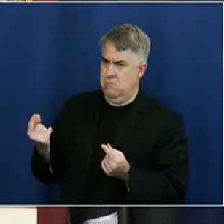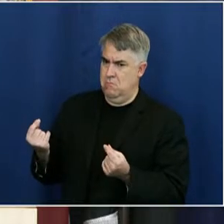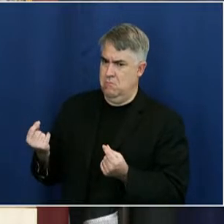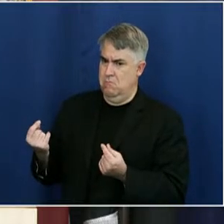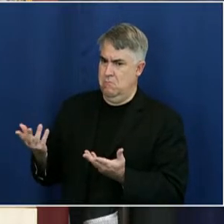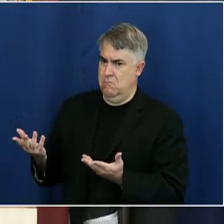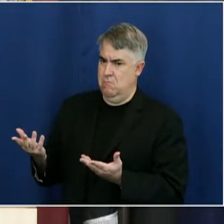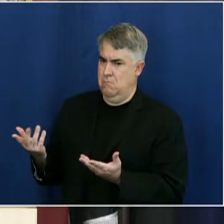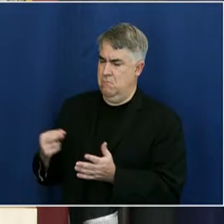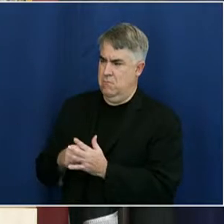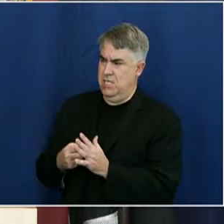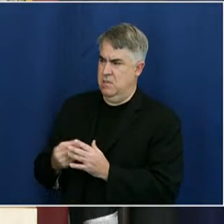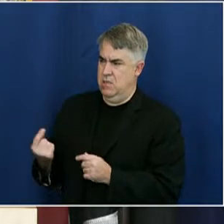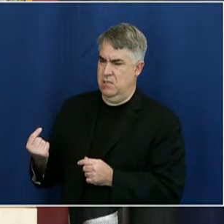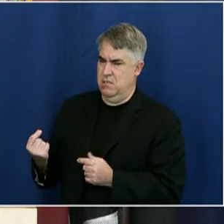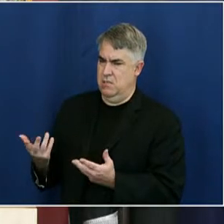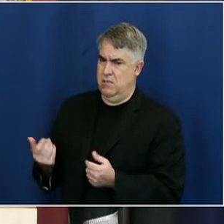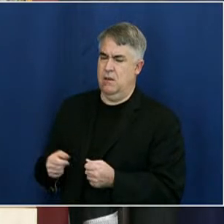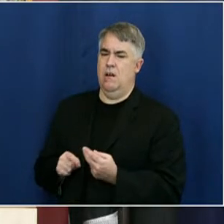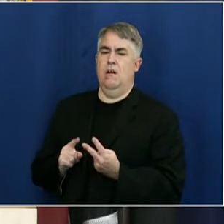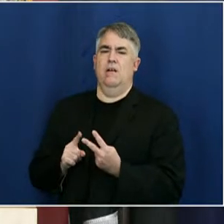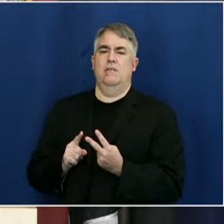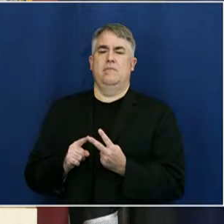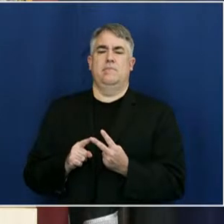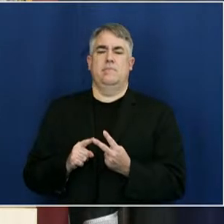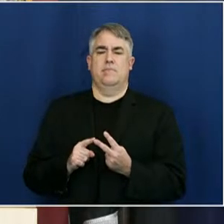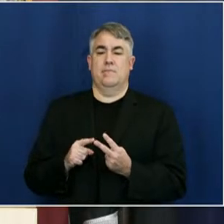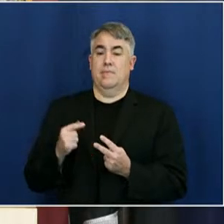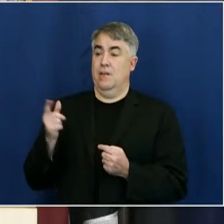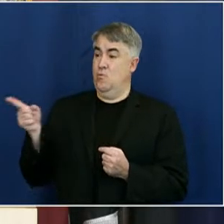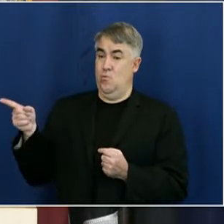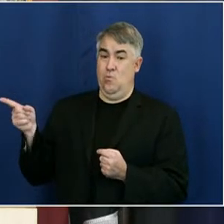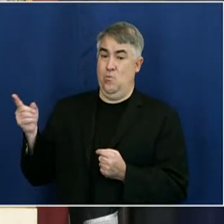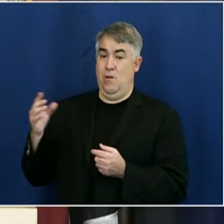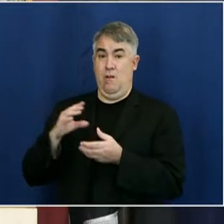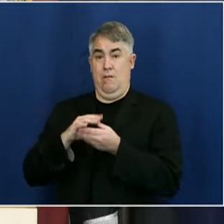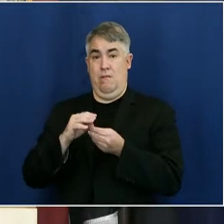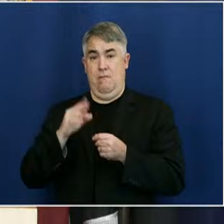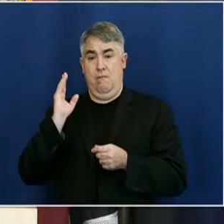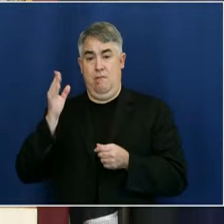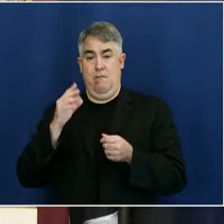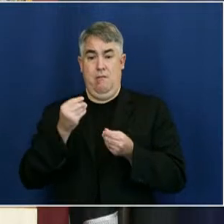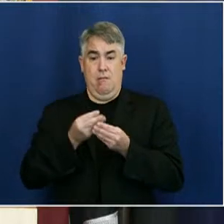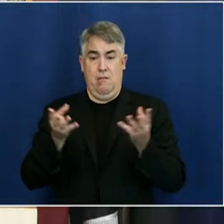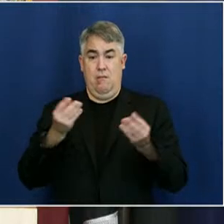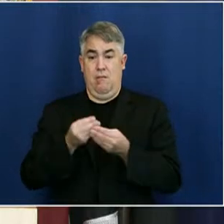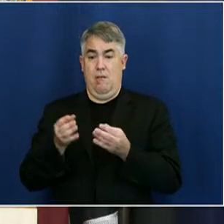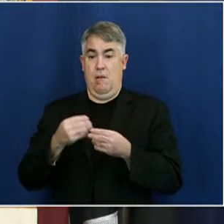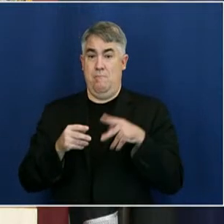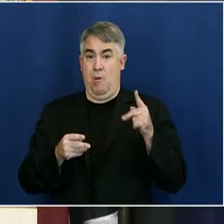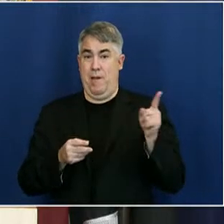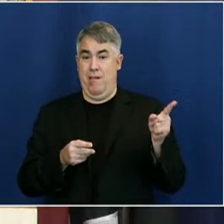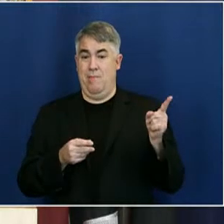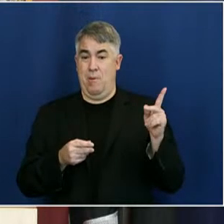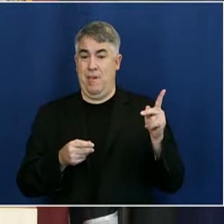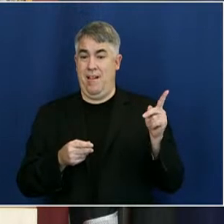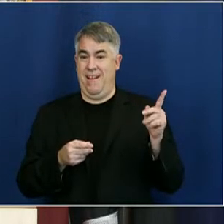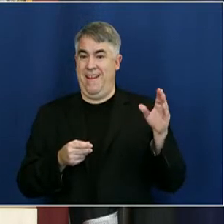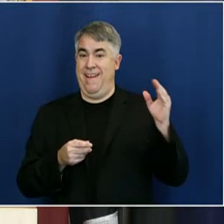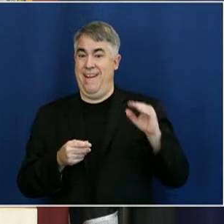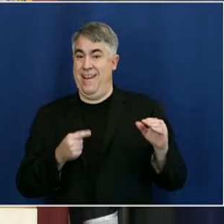every time we've done the tier system, one red tier from 3 months ago does not look like what it could look